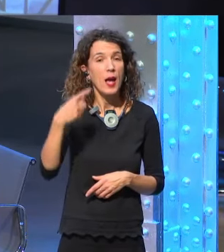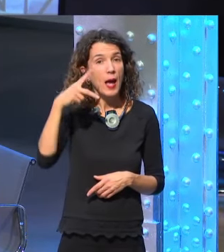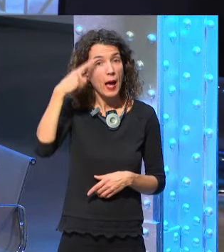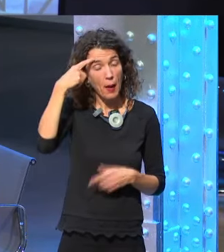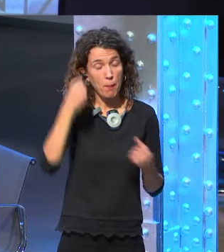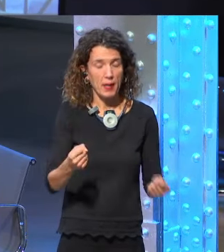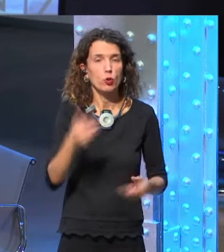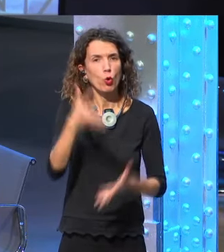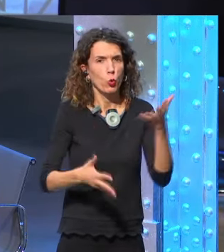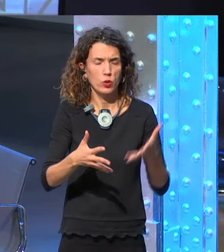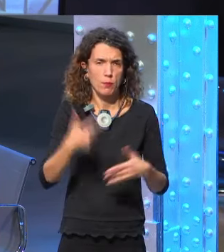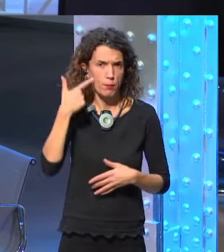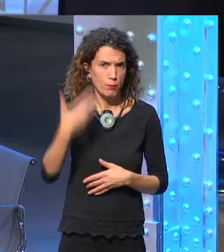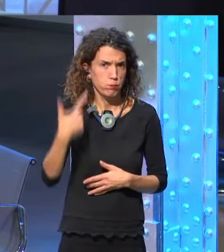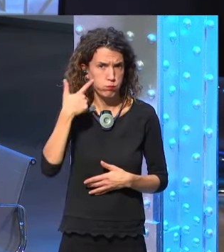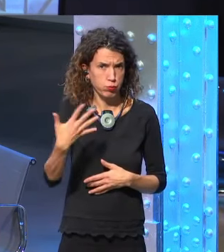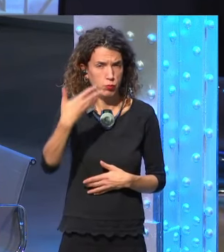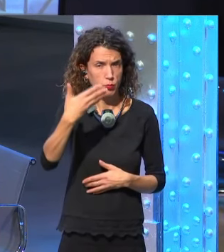drones.